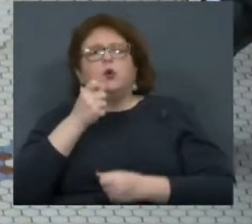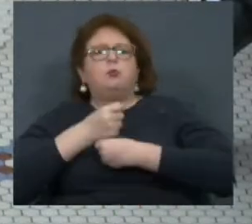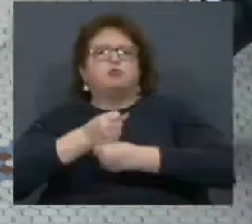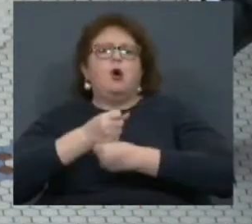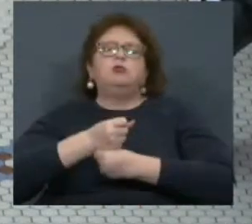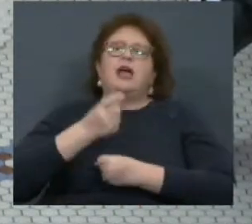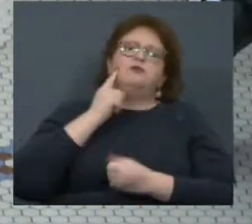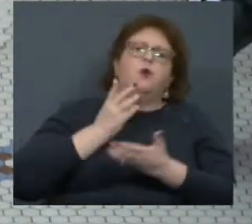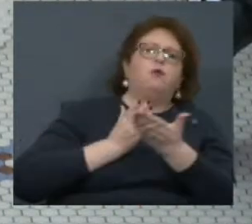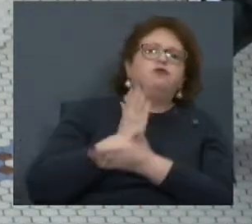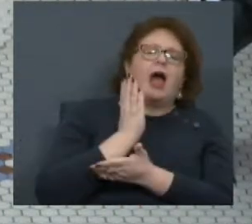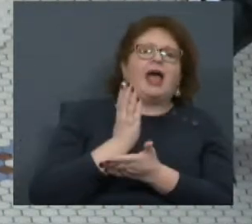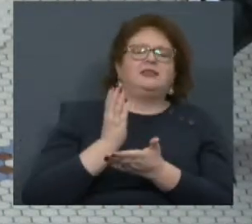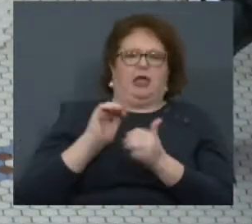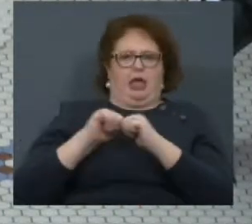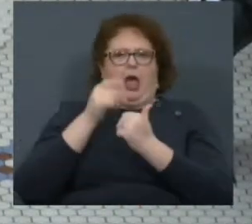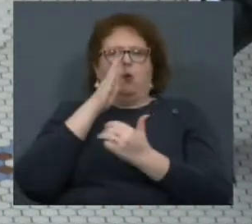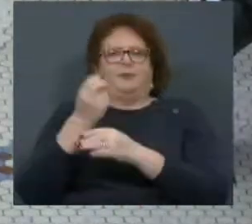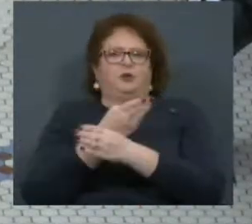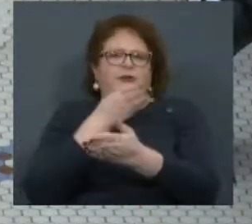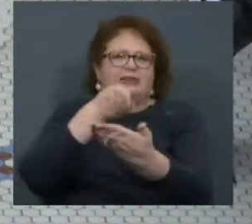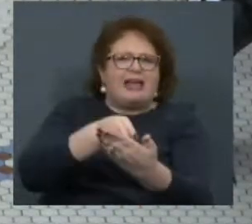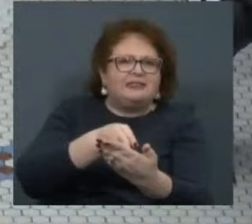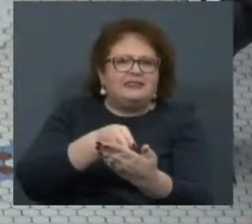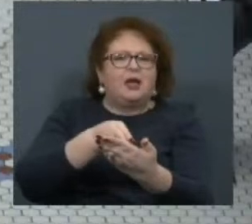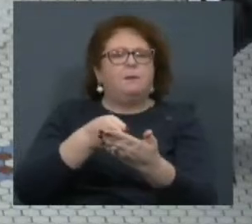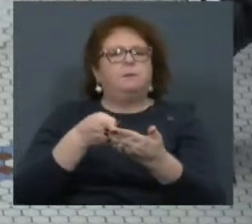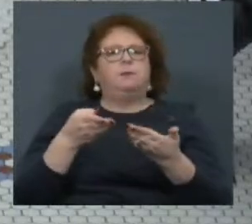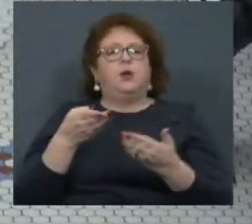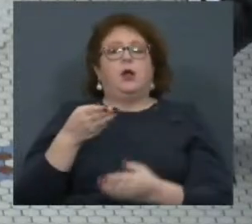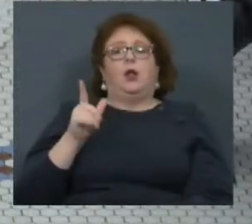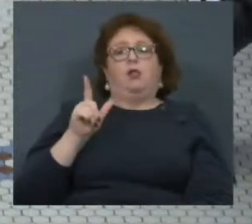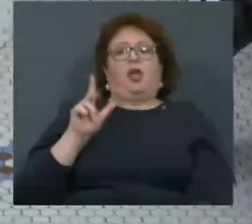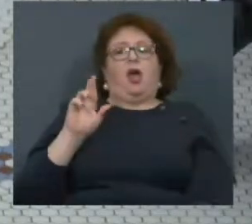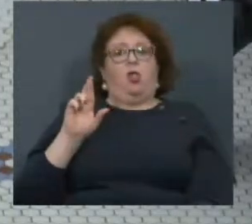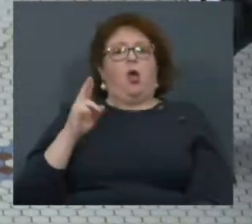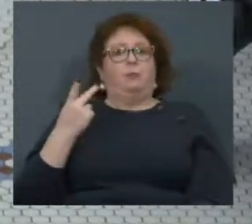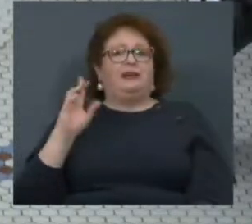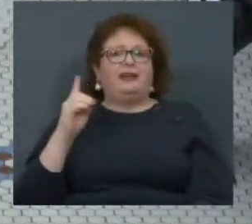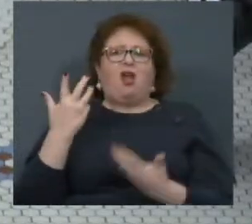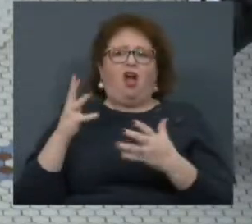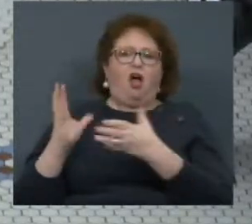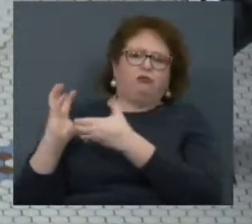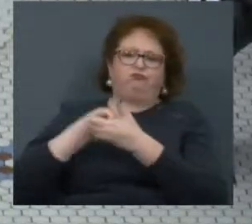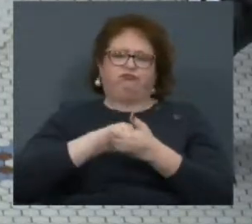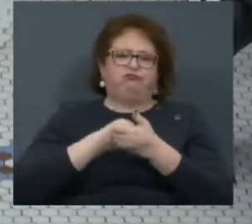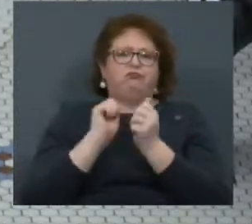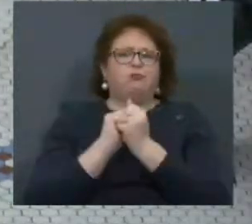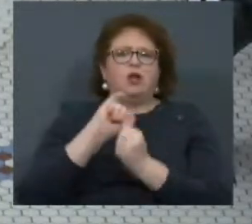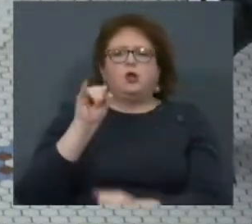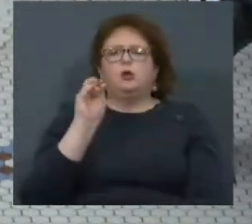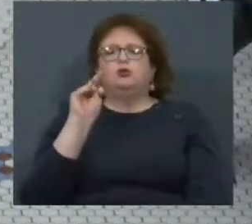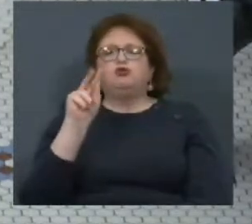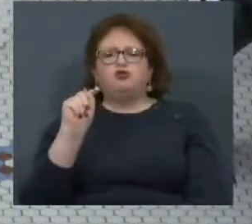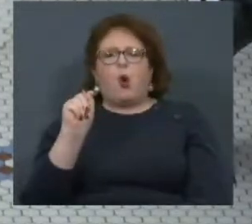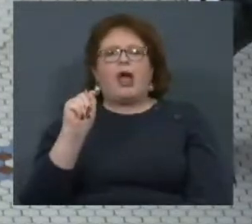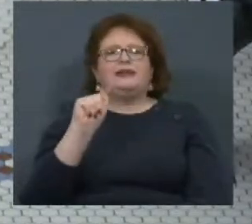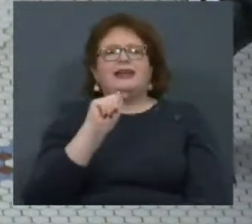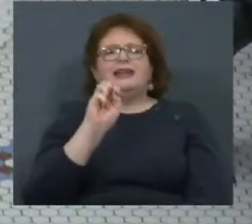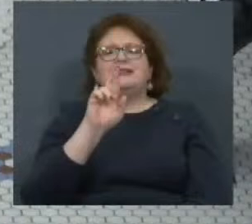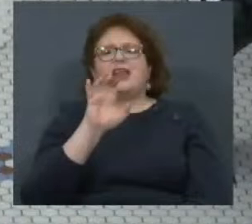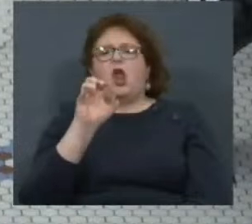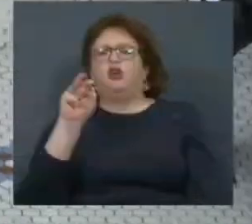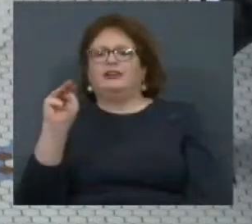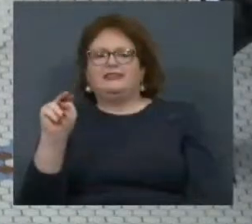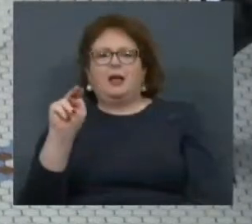the willingness of the Little Rock Police Department to cooperate with federal agencies through the Joint Terrorism Task Force and its Intelligence